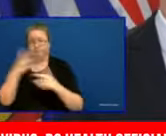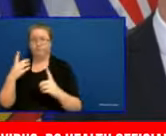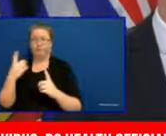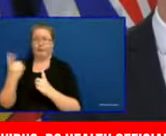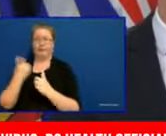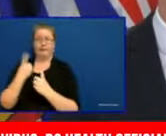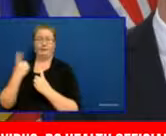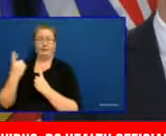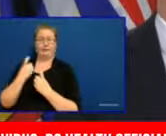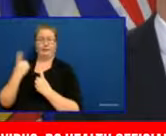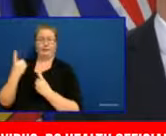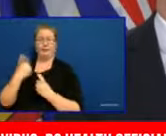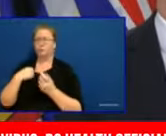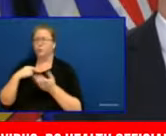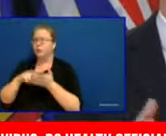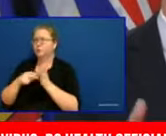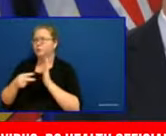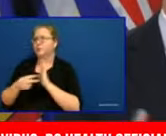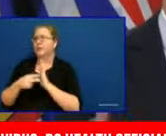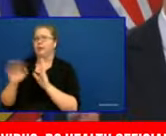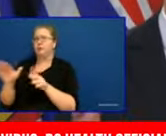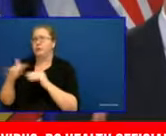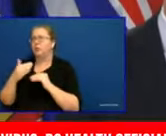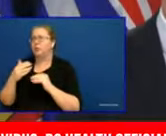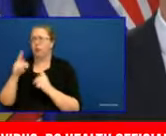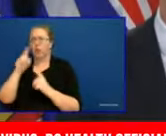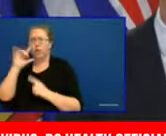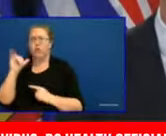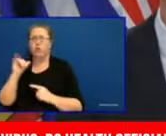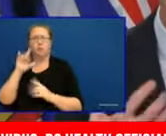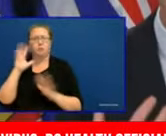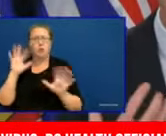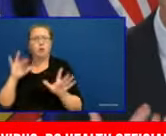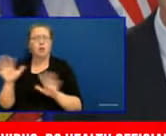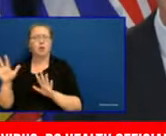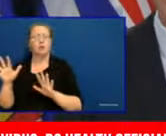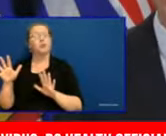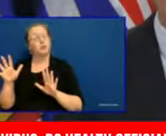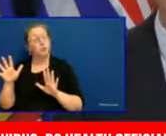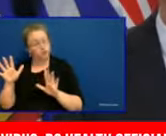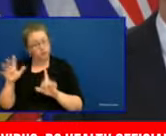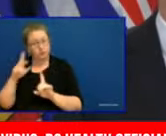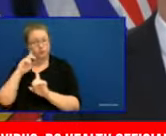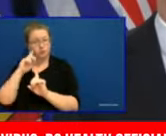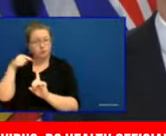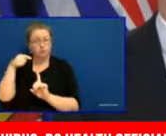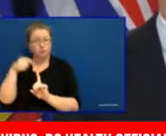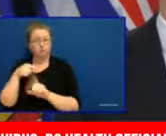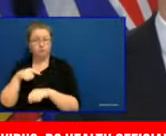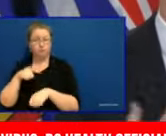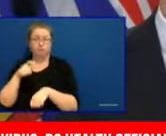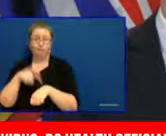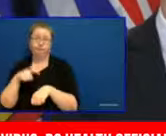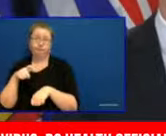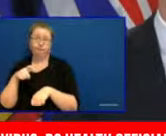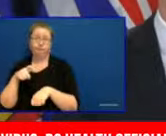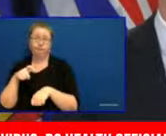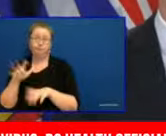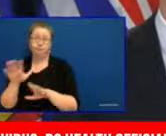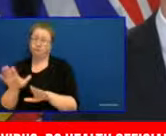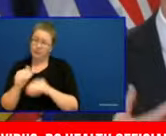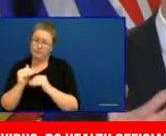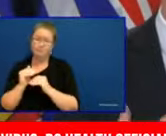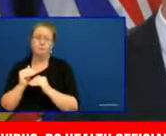of questions. We've answered lots of questions about what they are and what they mean for people. But I think at its core, this is a